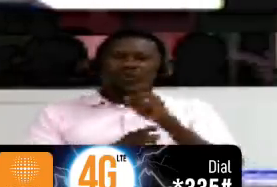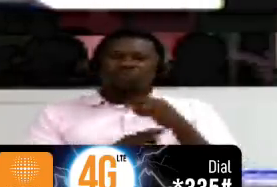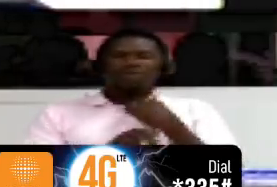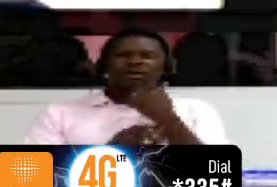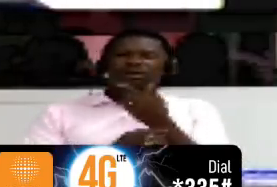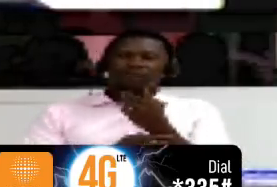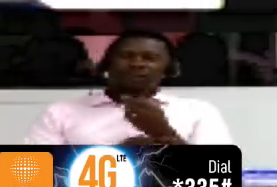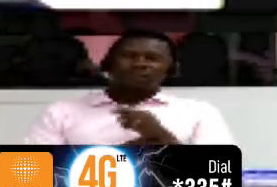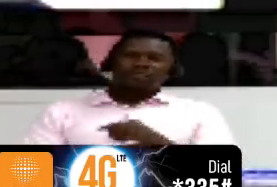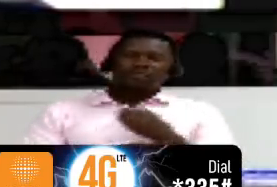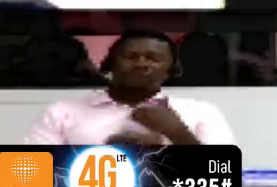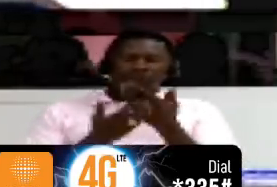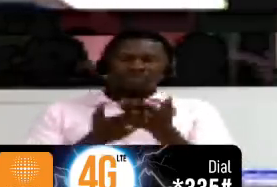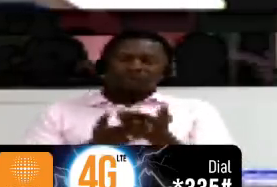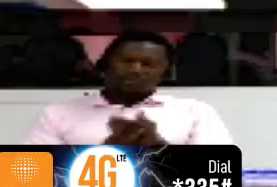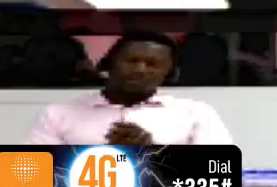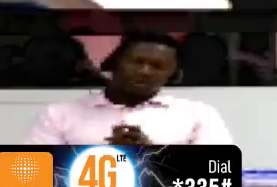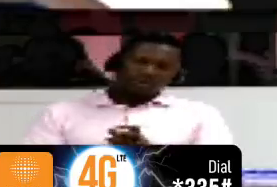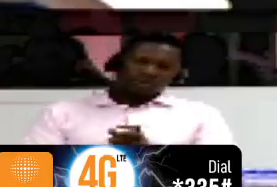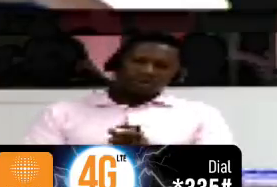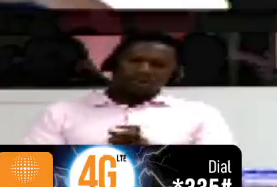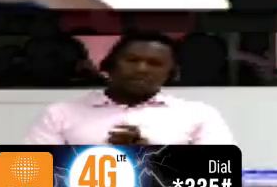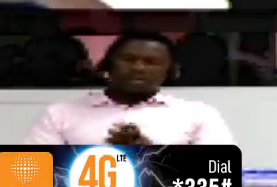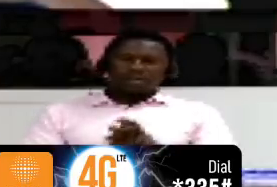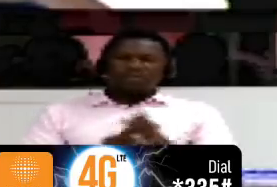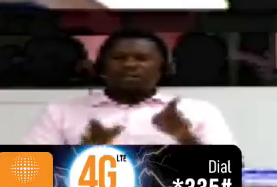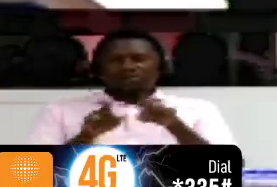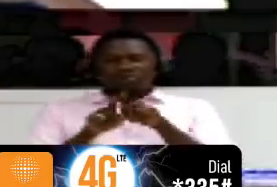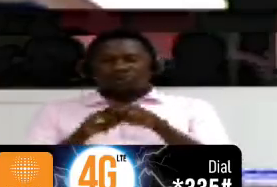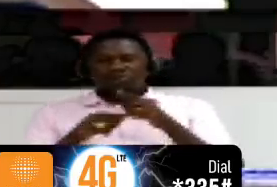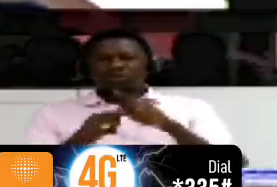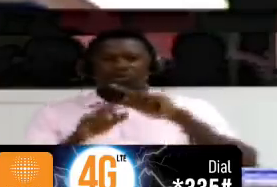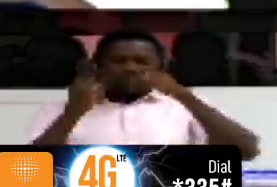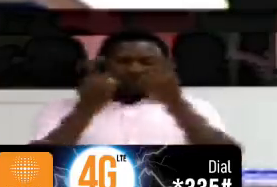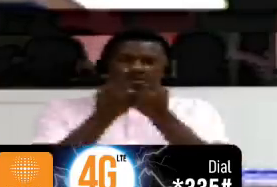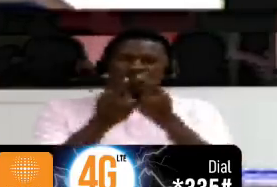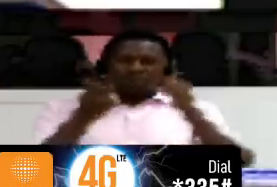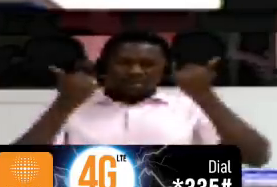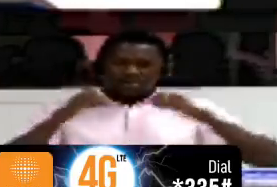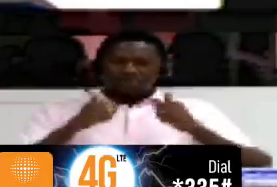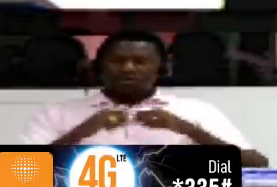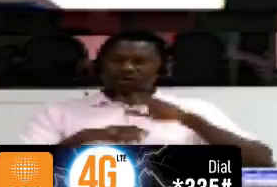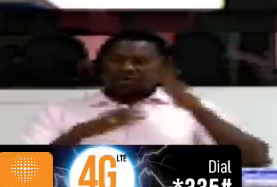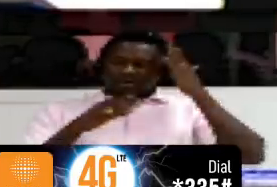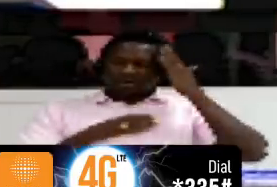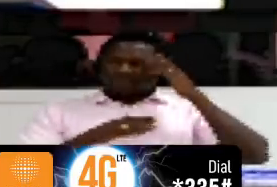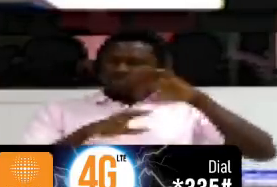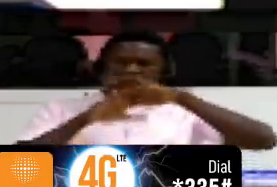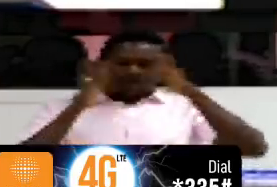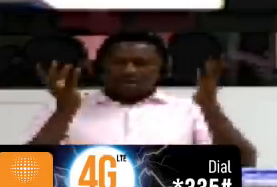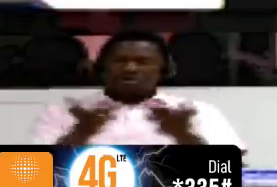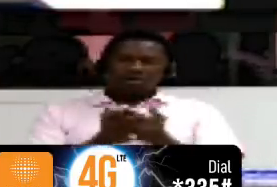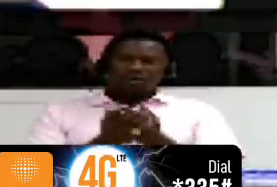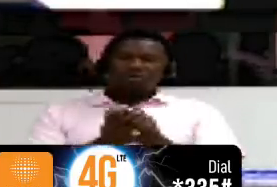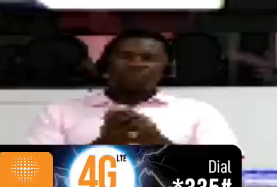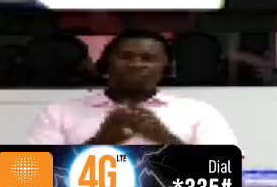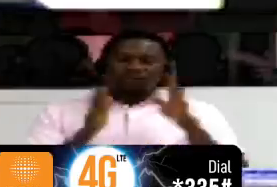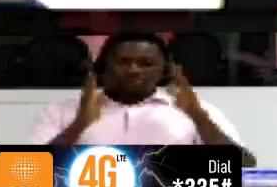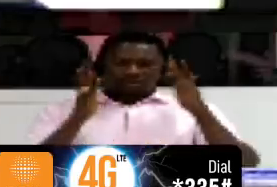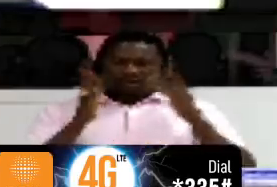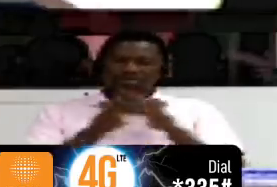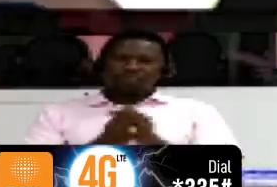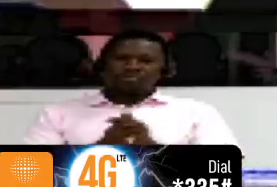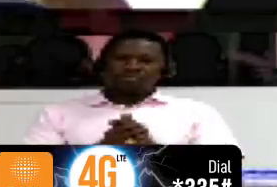how everything started up to what I know about the whole incident. I think it lasted for almost about 2.5 hours.